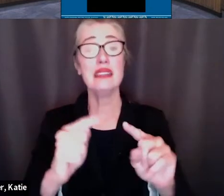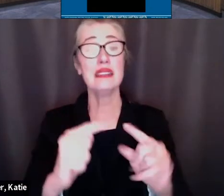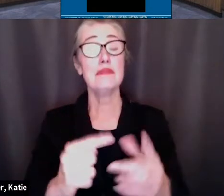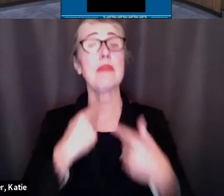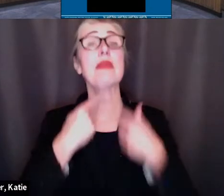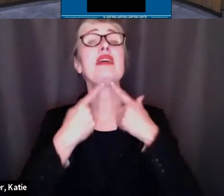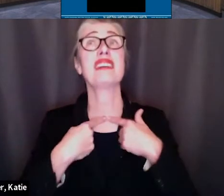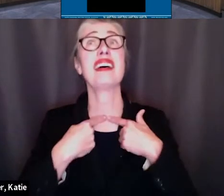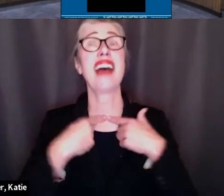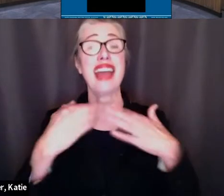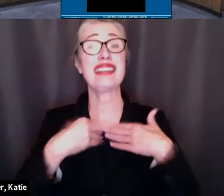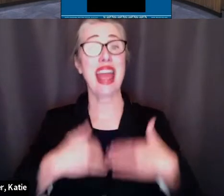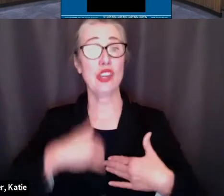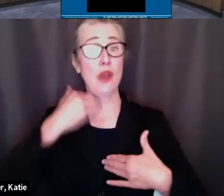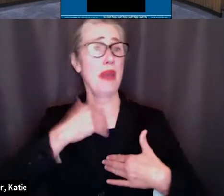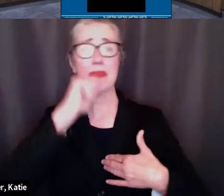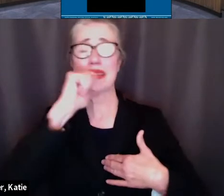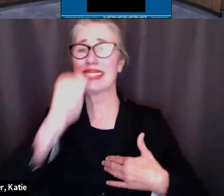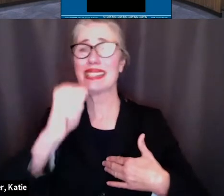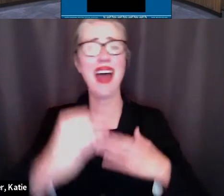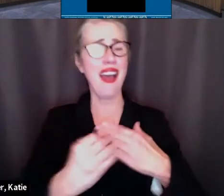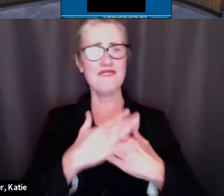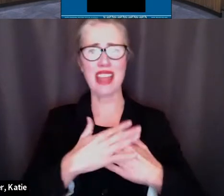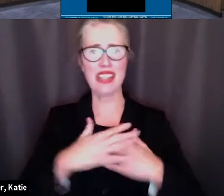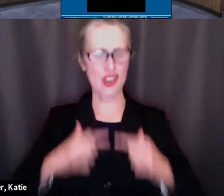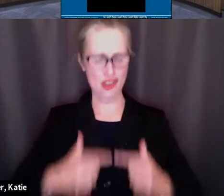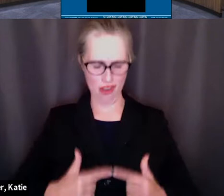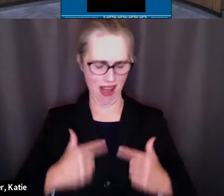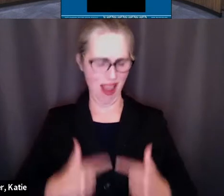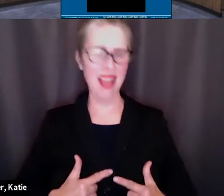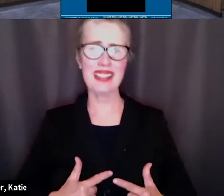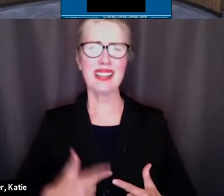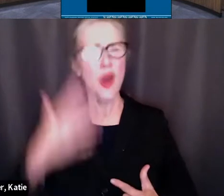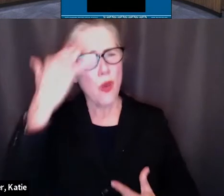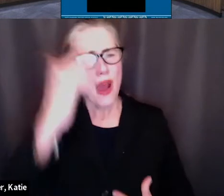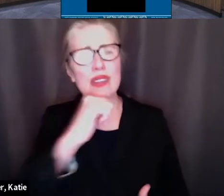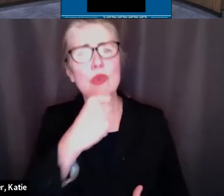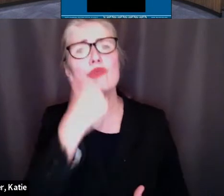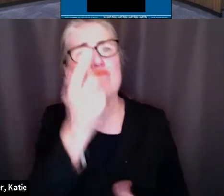and that's something that you're failing to mention i don't know why you're not telling the people that